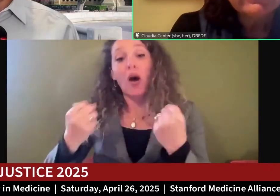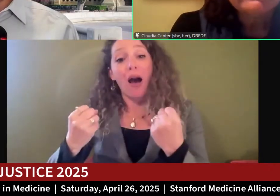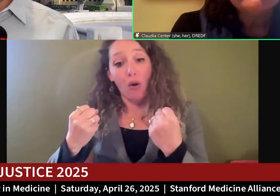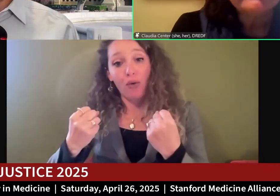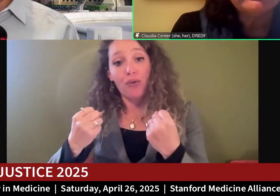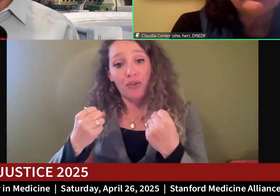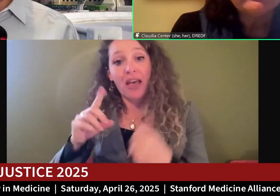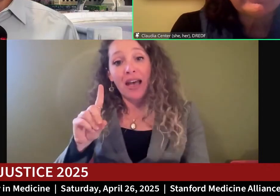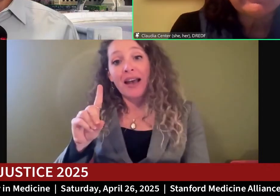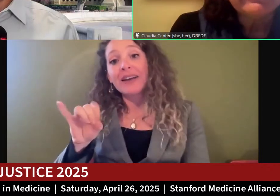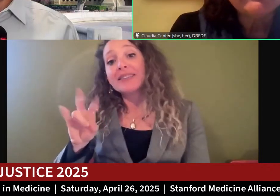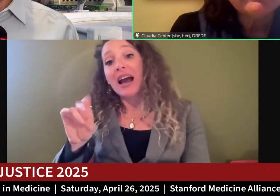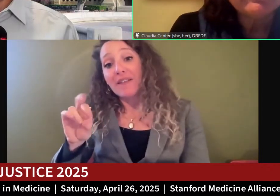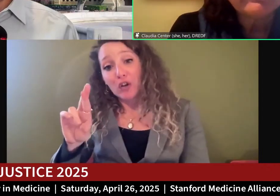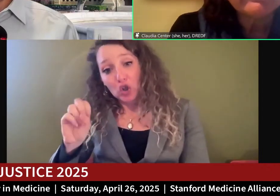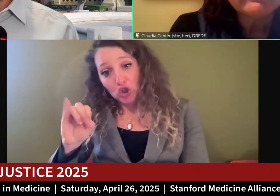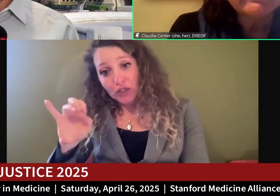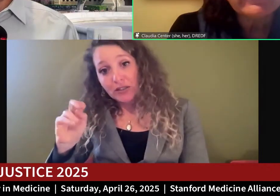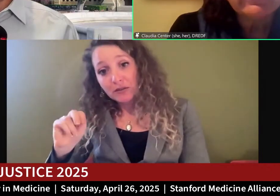diversion. So